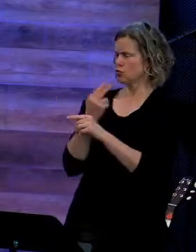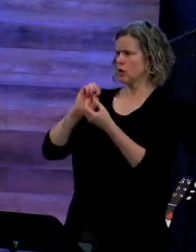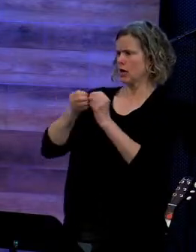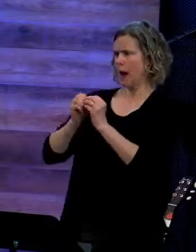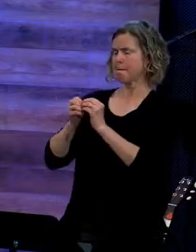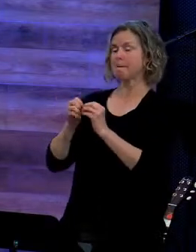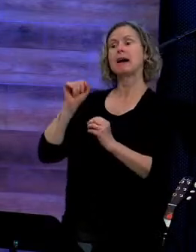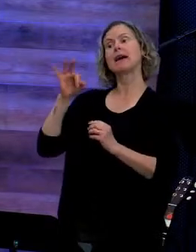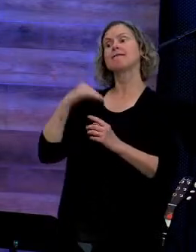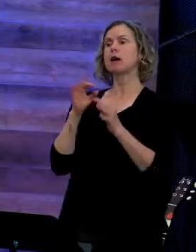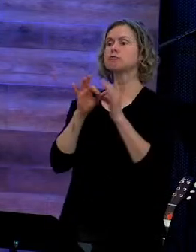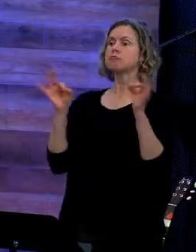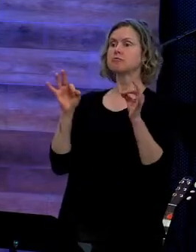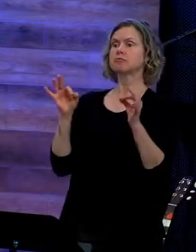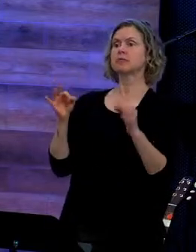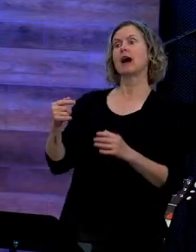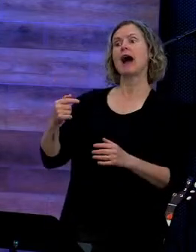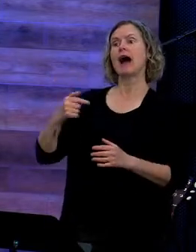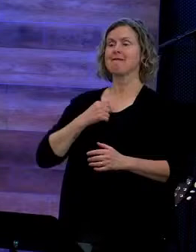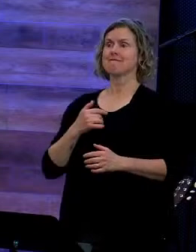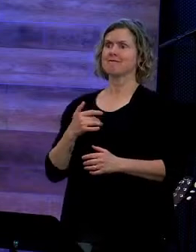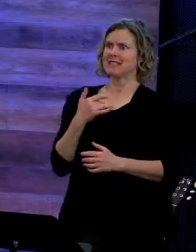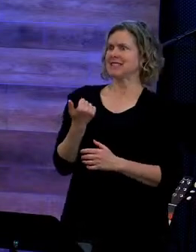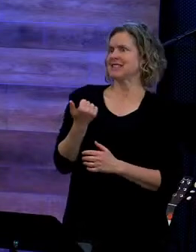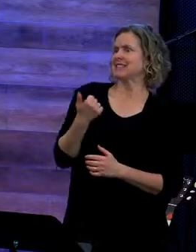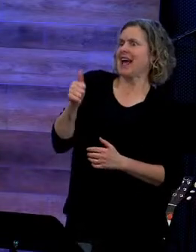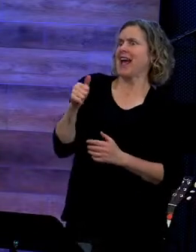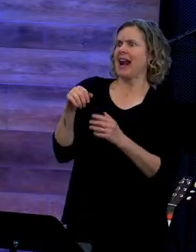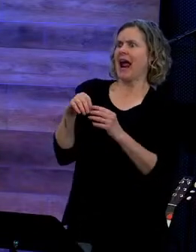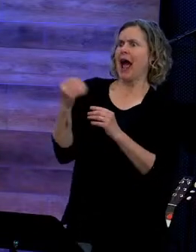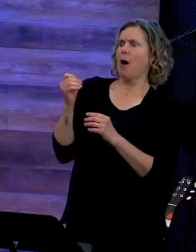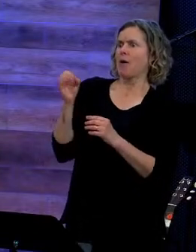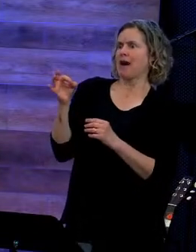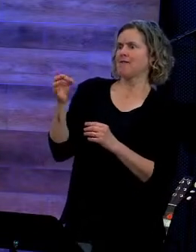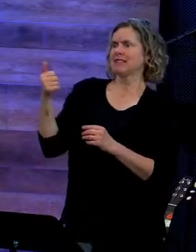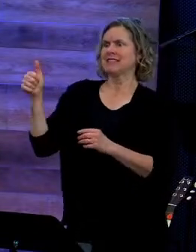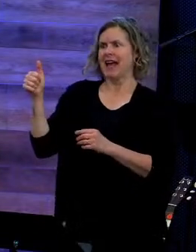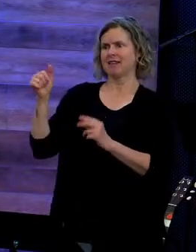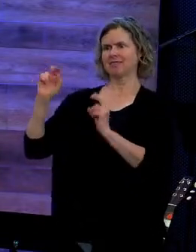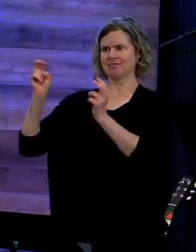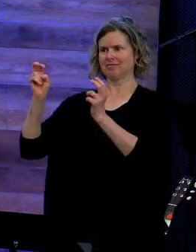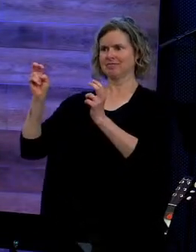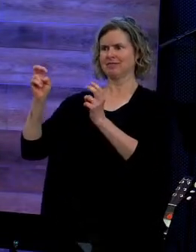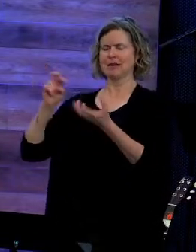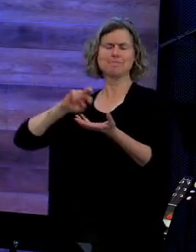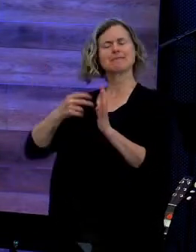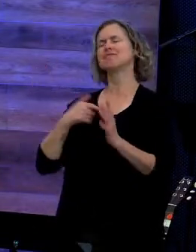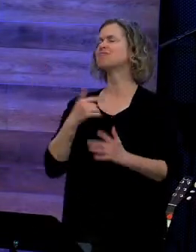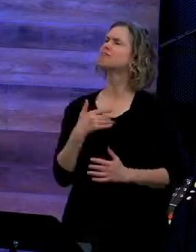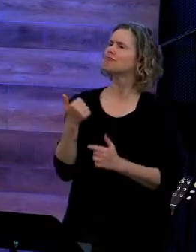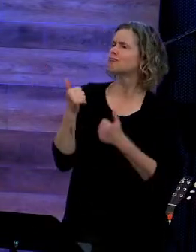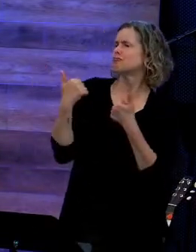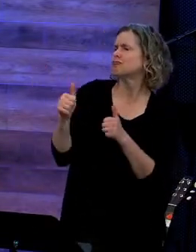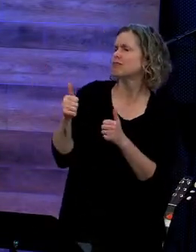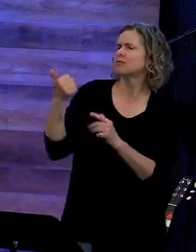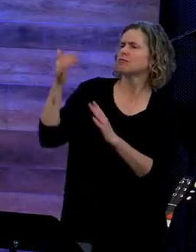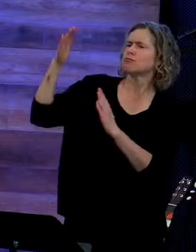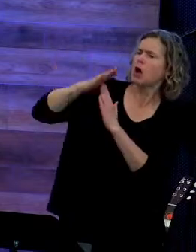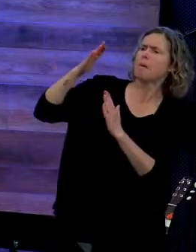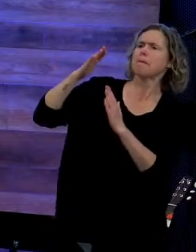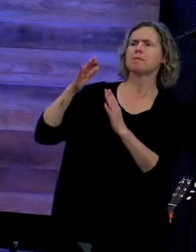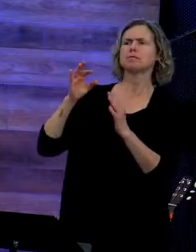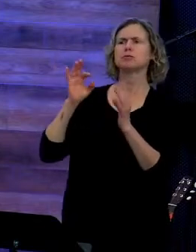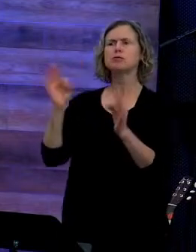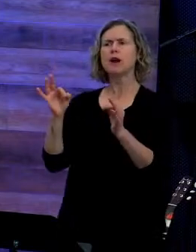you guys would understand that I'm feeling like top-notch, I'm feeling phenomenal. And it's the same way in the numbers in the Bible. Actually, the number 7